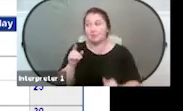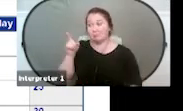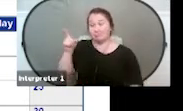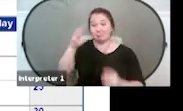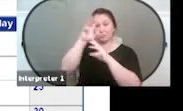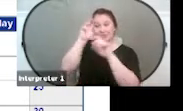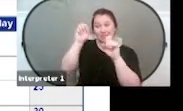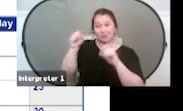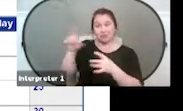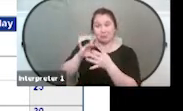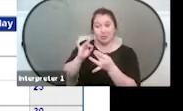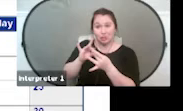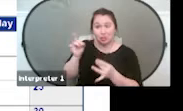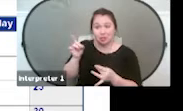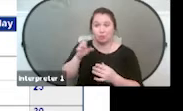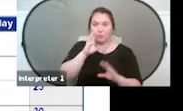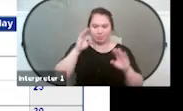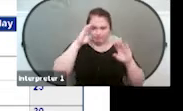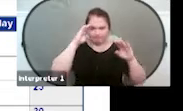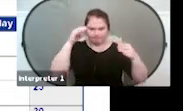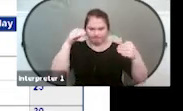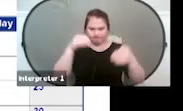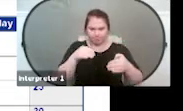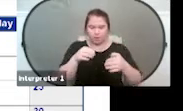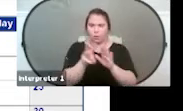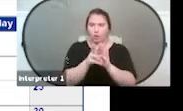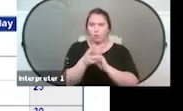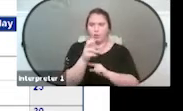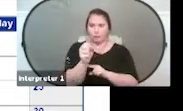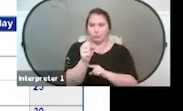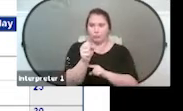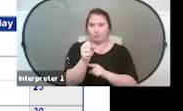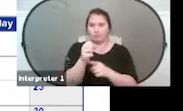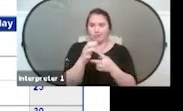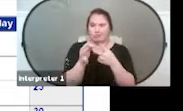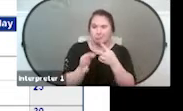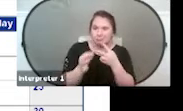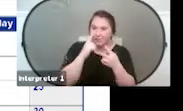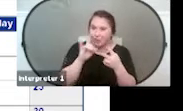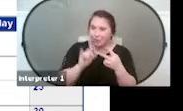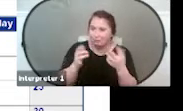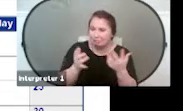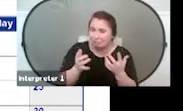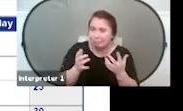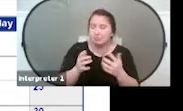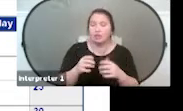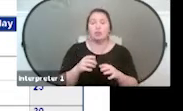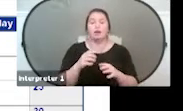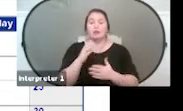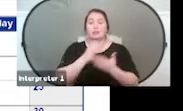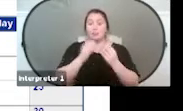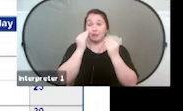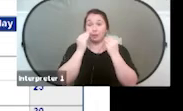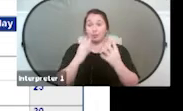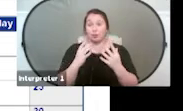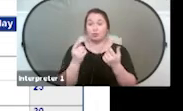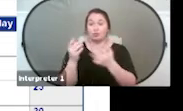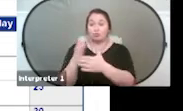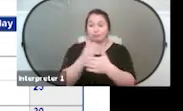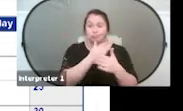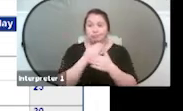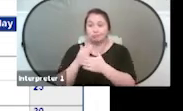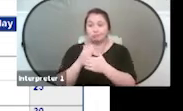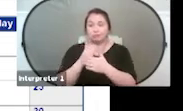we're going to be focused quite a bit on Waco High School options tonight. Some of the information we're sharing is